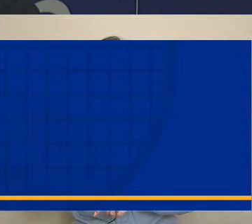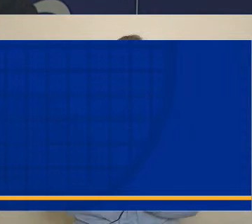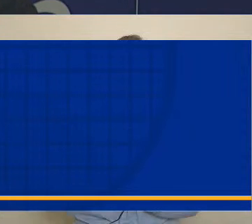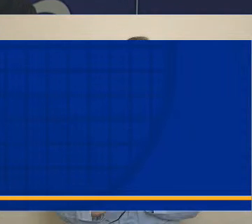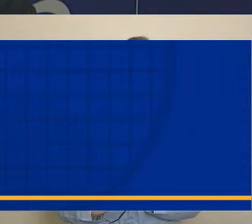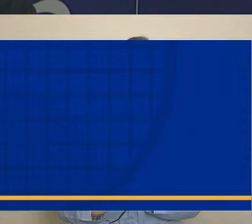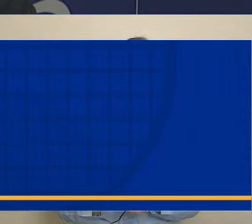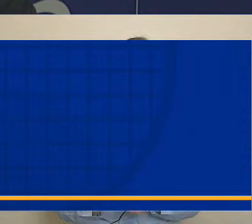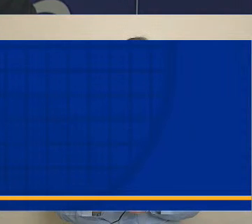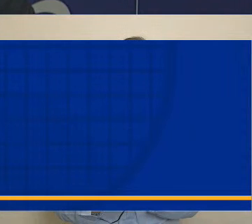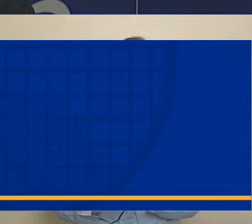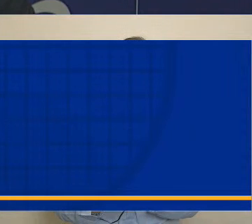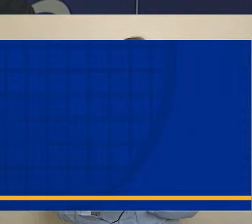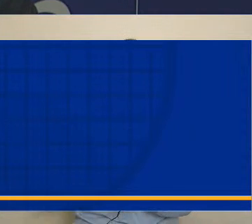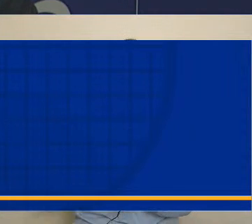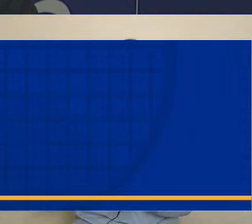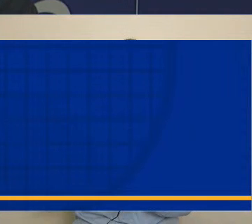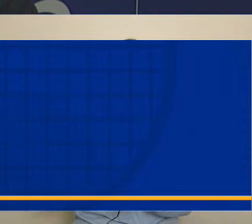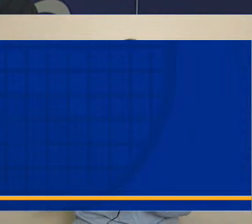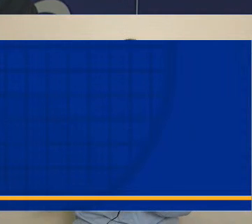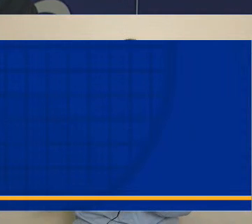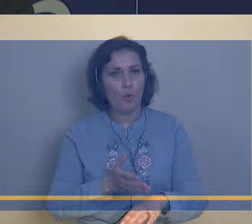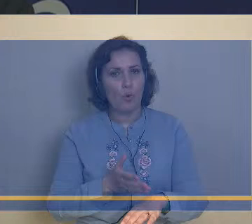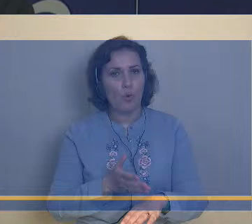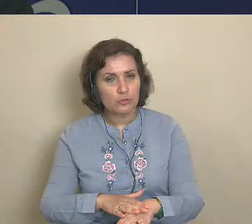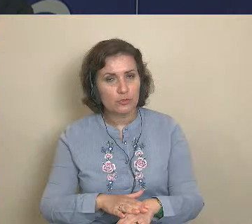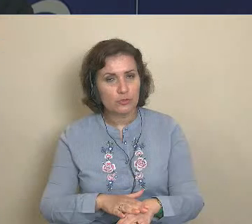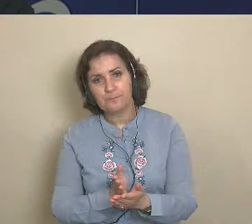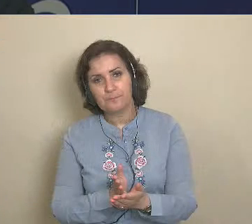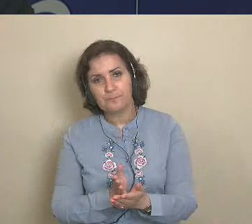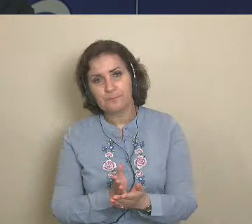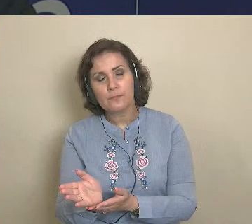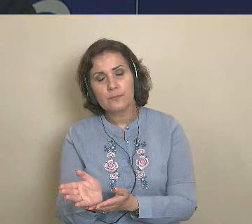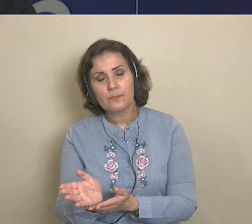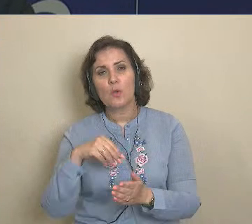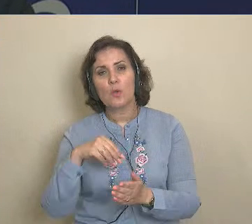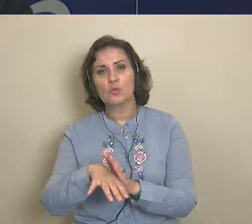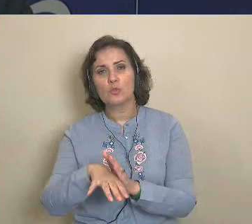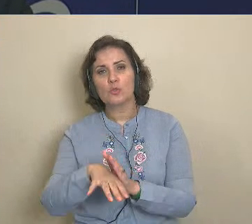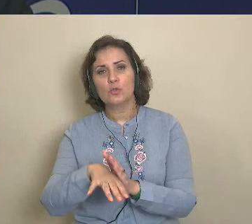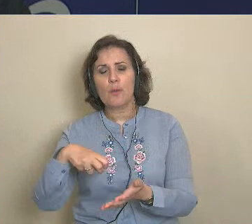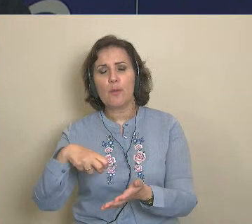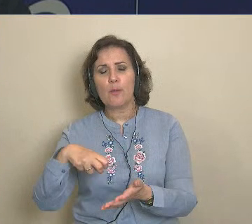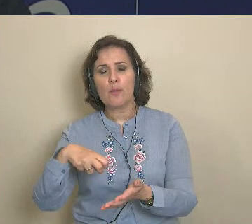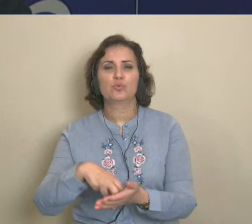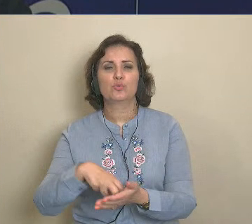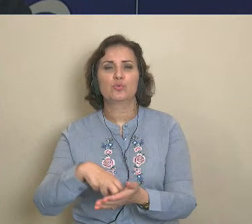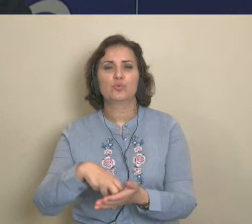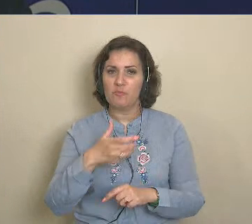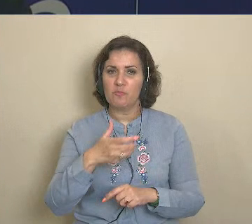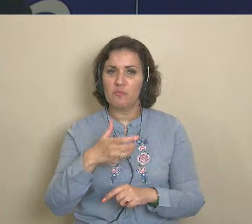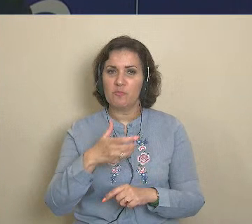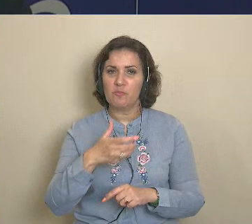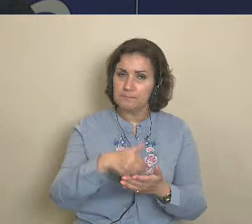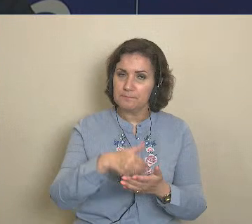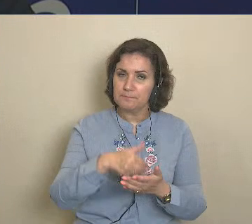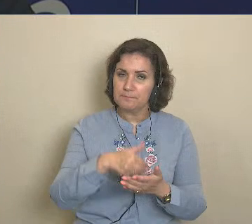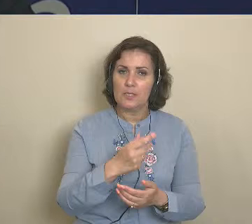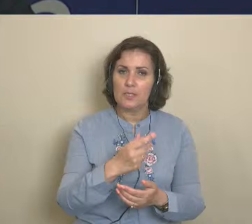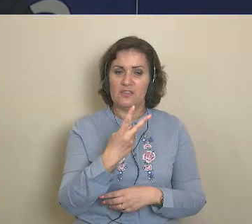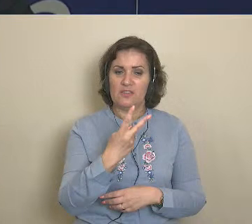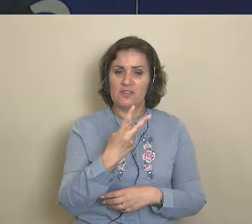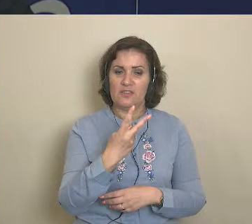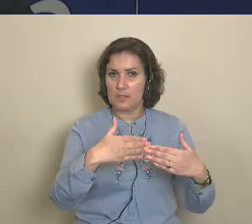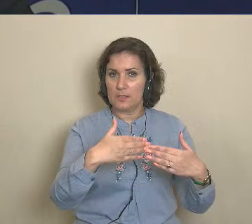have the time from 8 a.m. to 8 p.m. In South Korea, they added 2